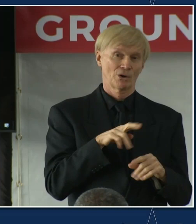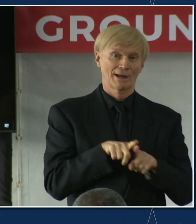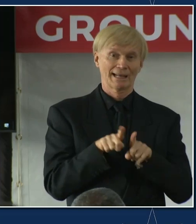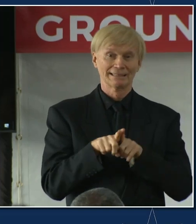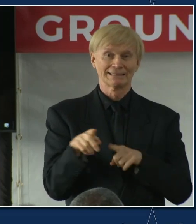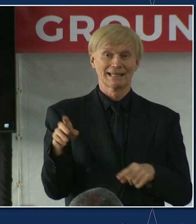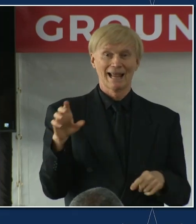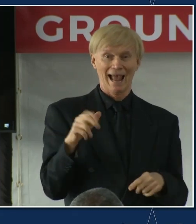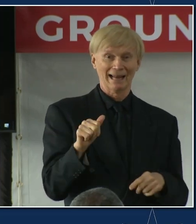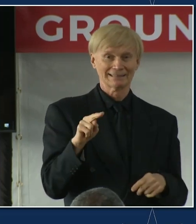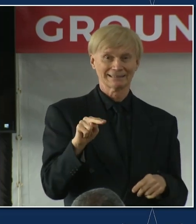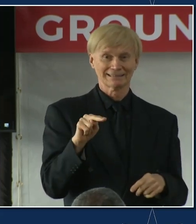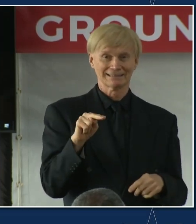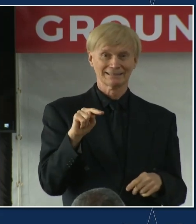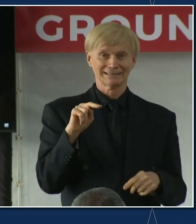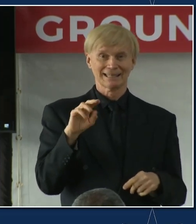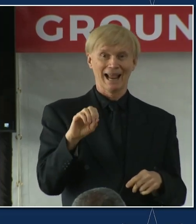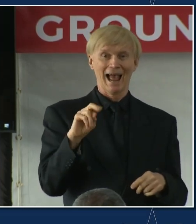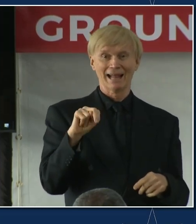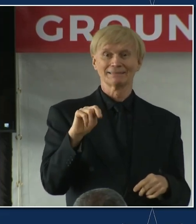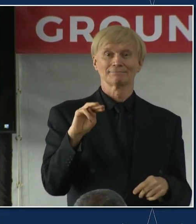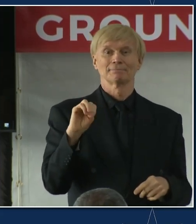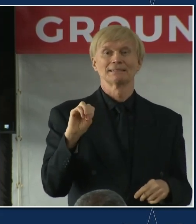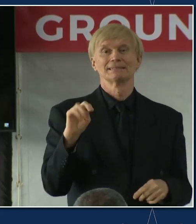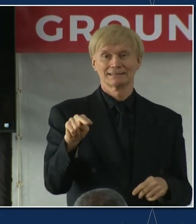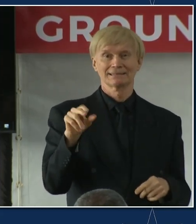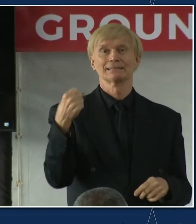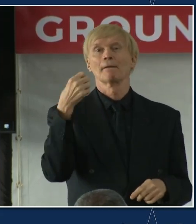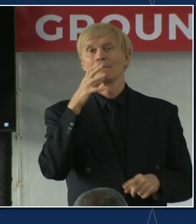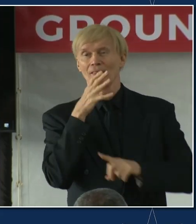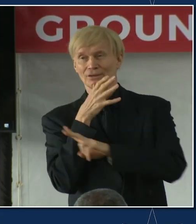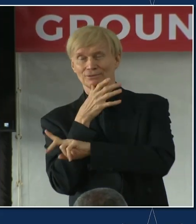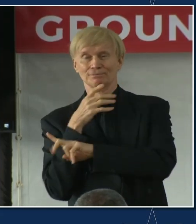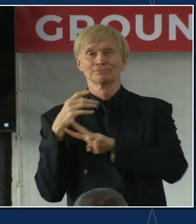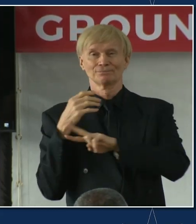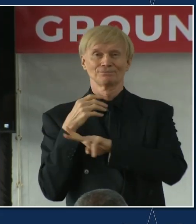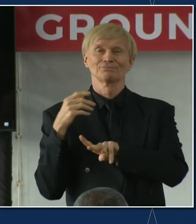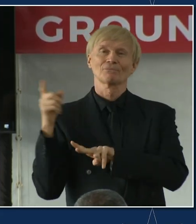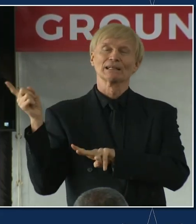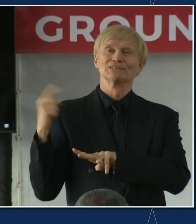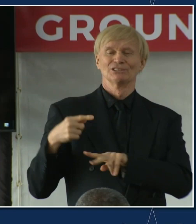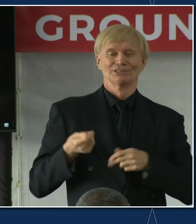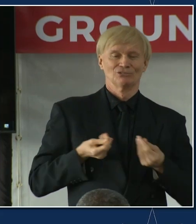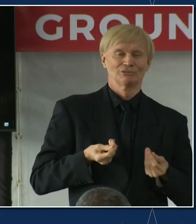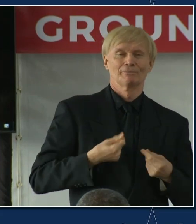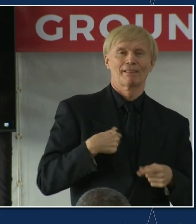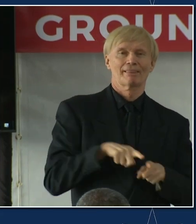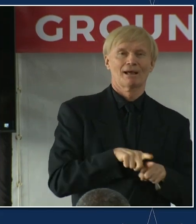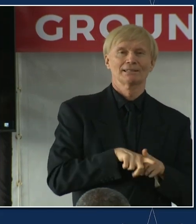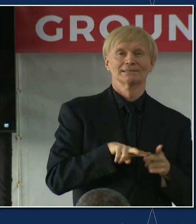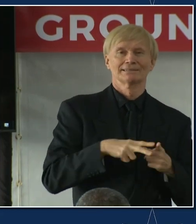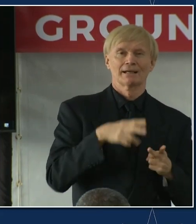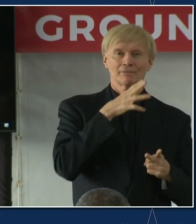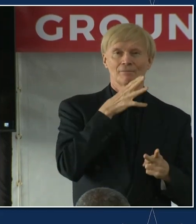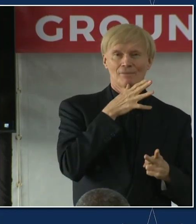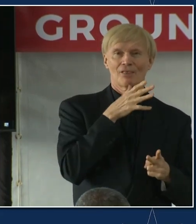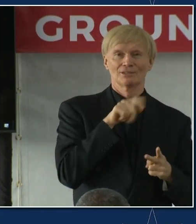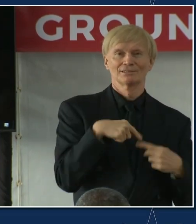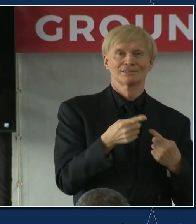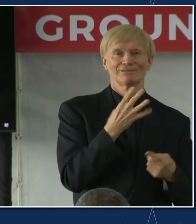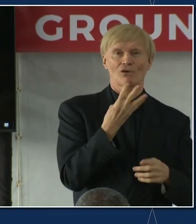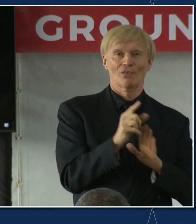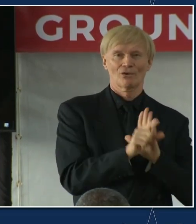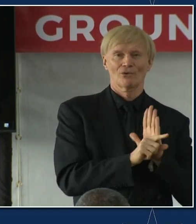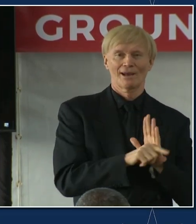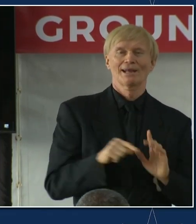mother. She's been my second mother since fourth grade. She was the first person I actually